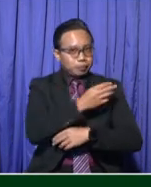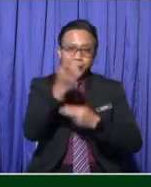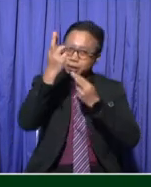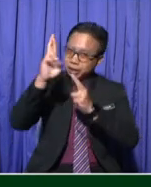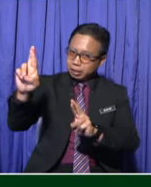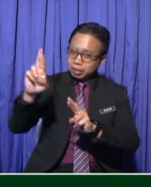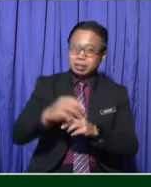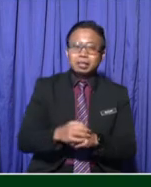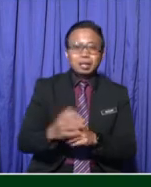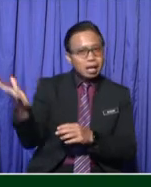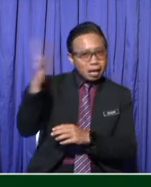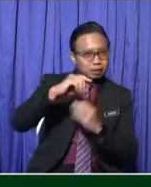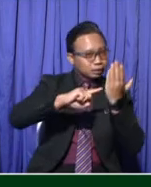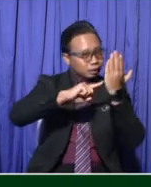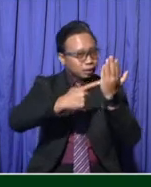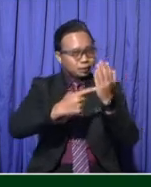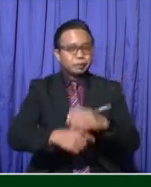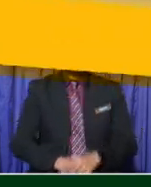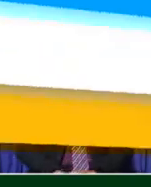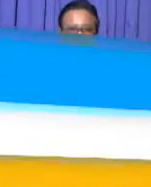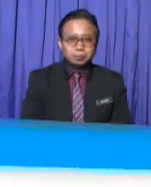Okay, get started.